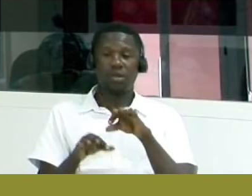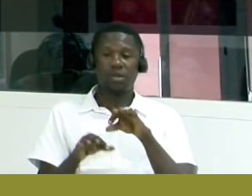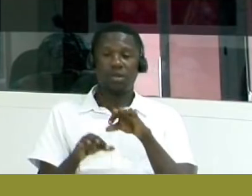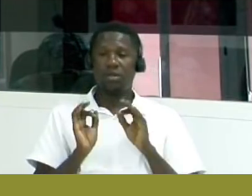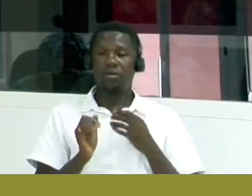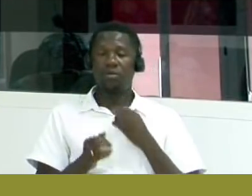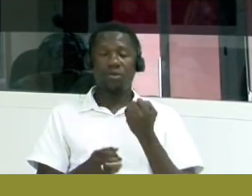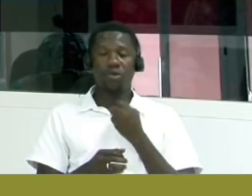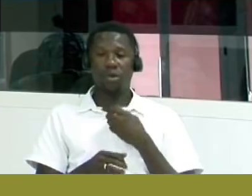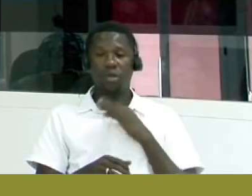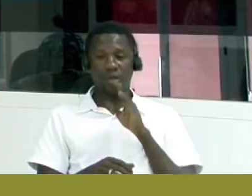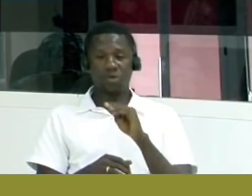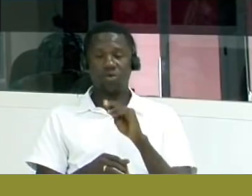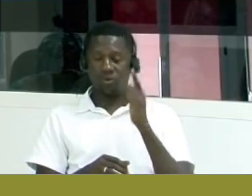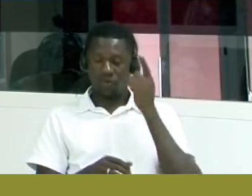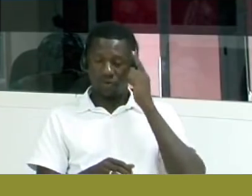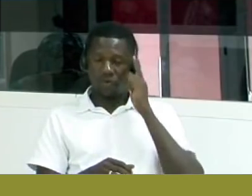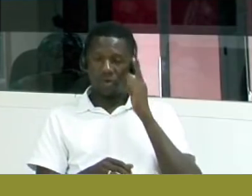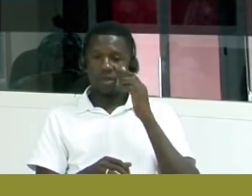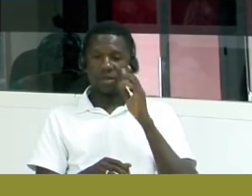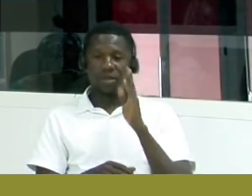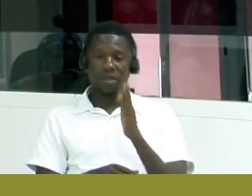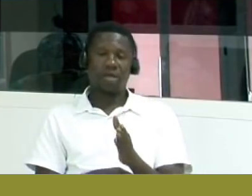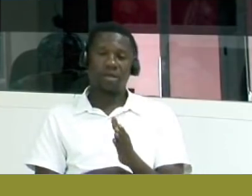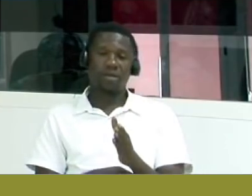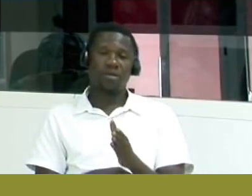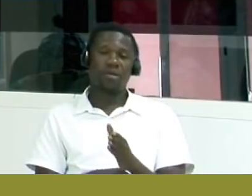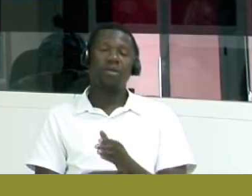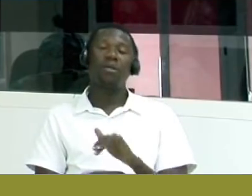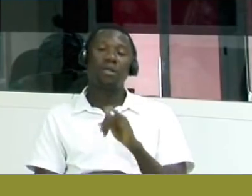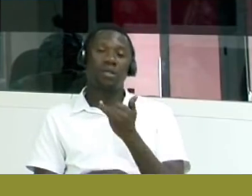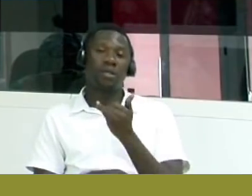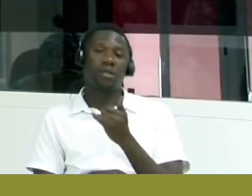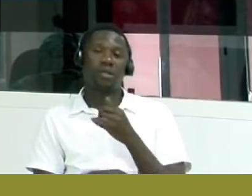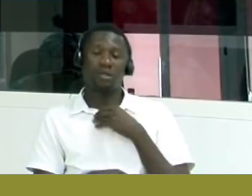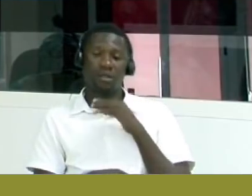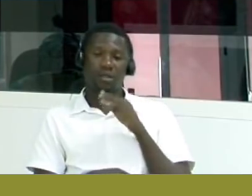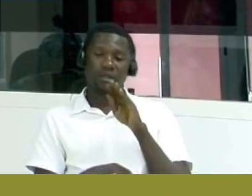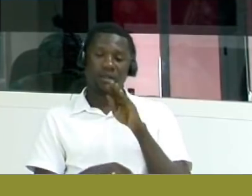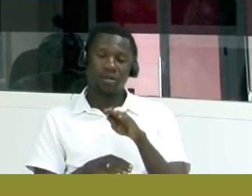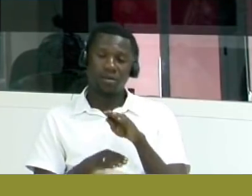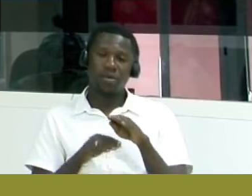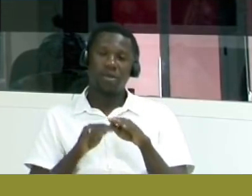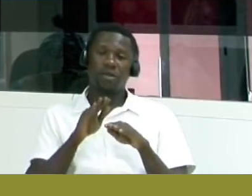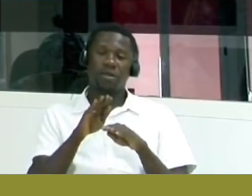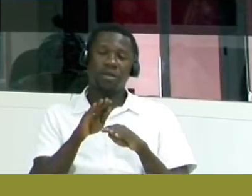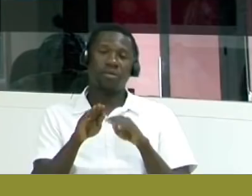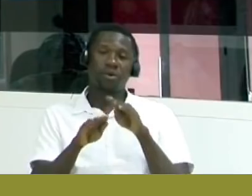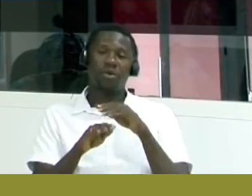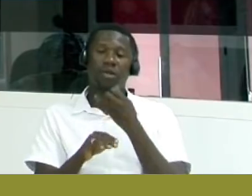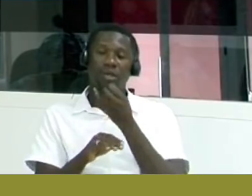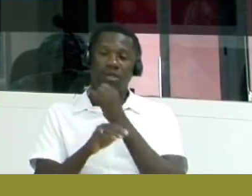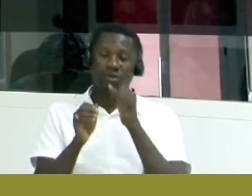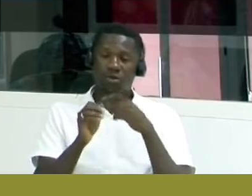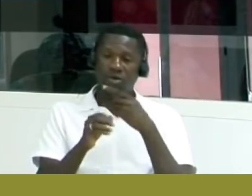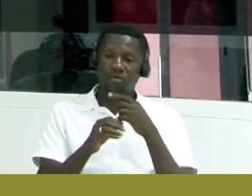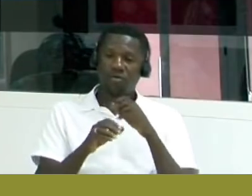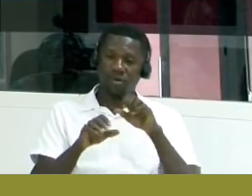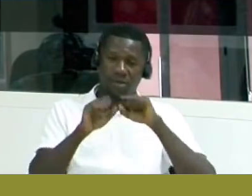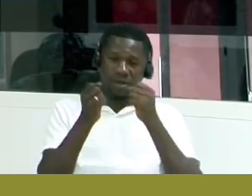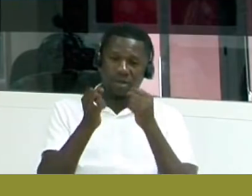right. Yes, let's take it step by step. On this issue of breakdown